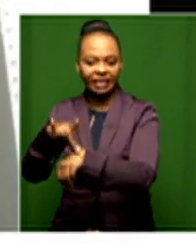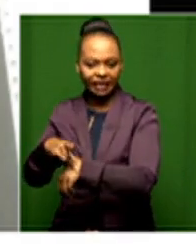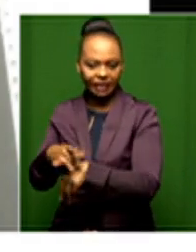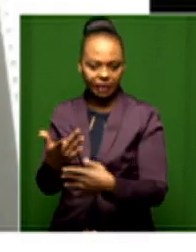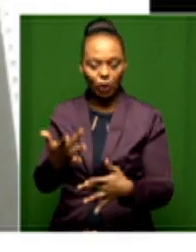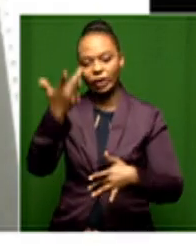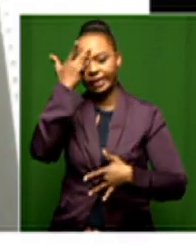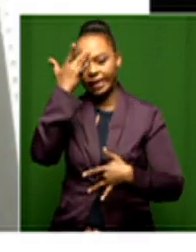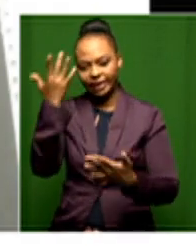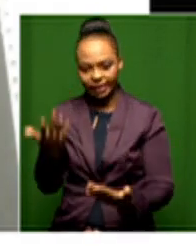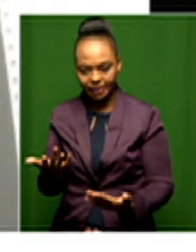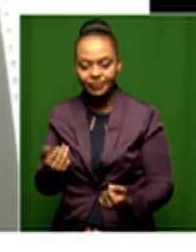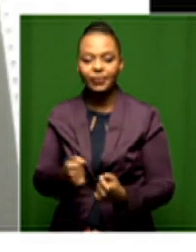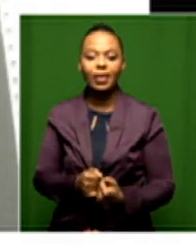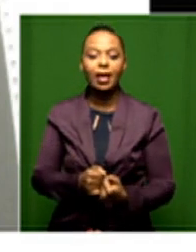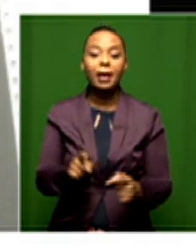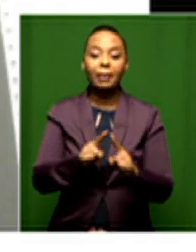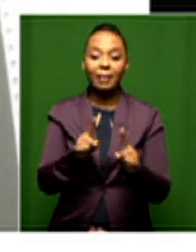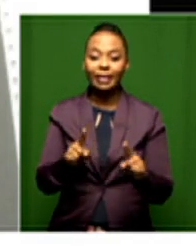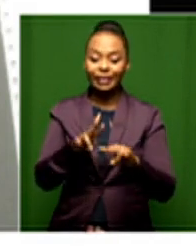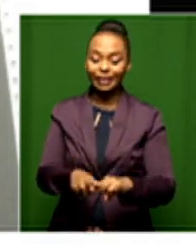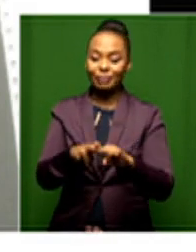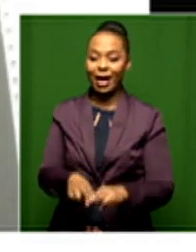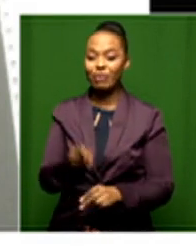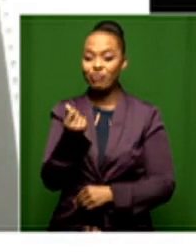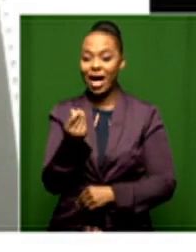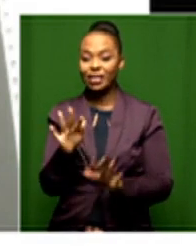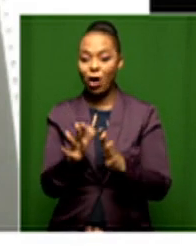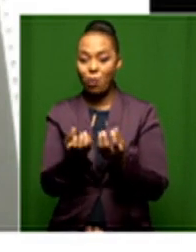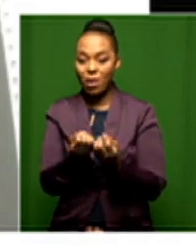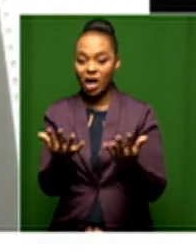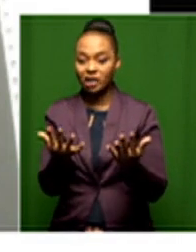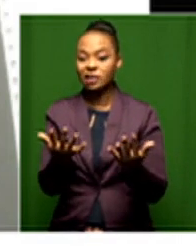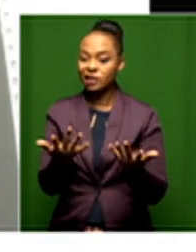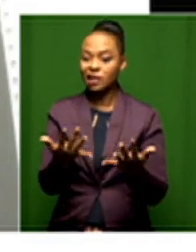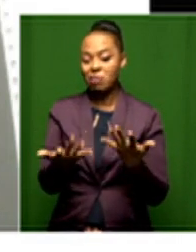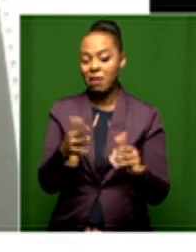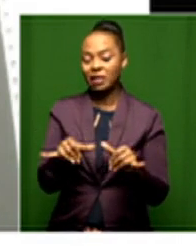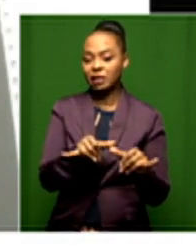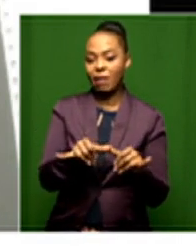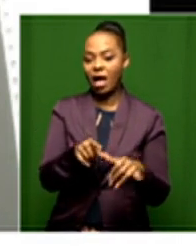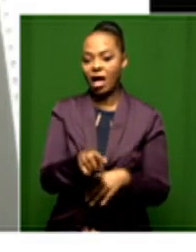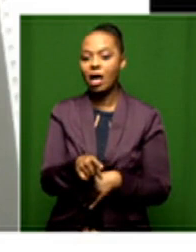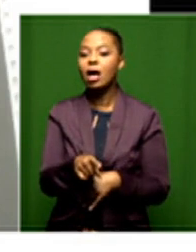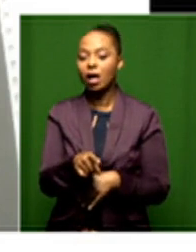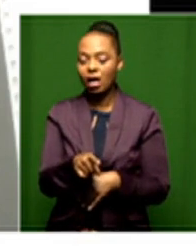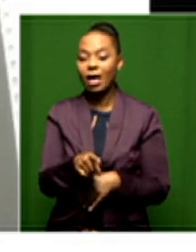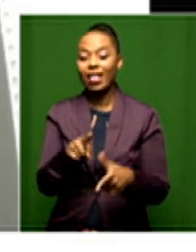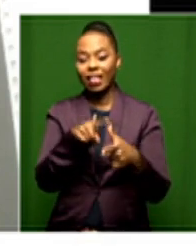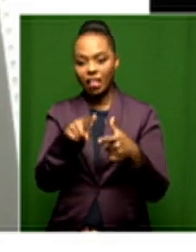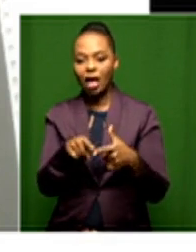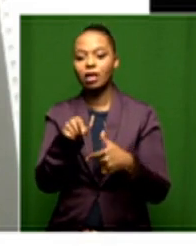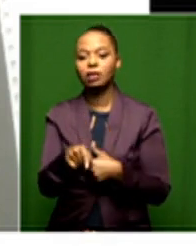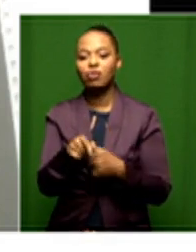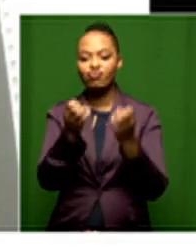those indicative prices that, the other vaccines that would be similar are acquired, we then based